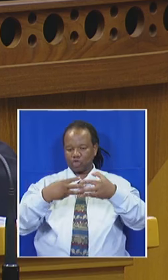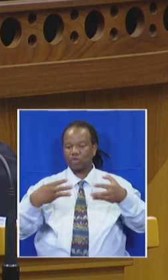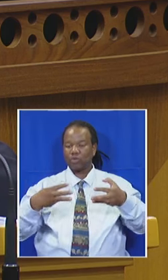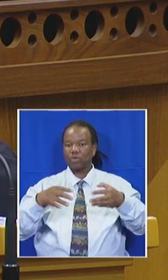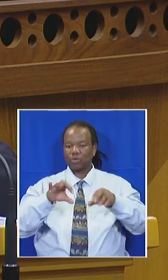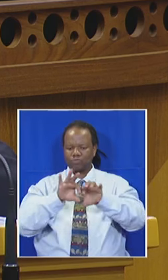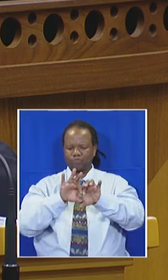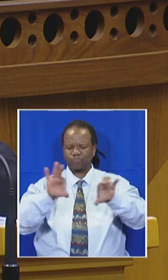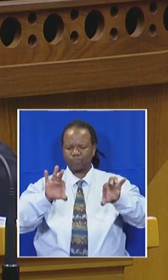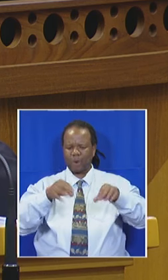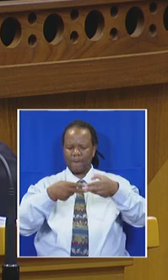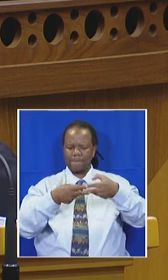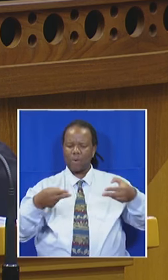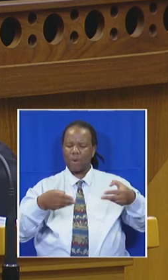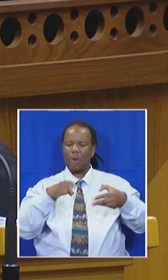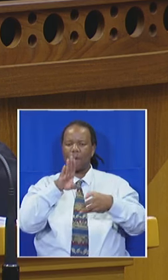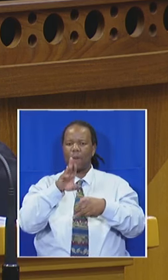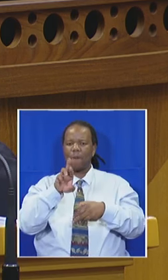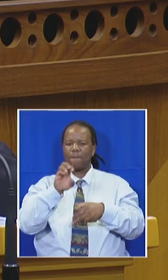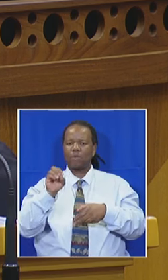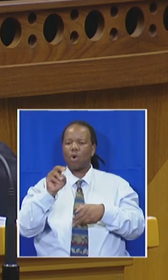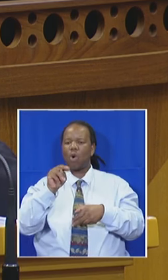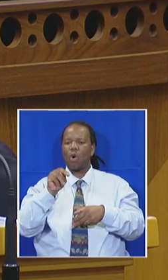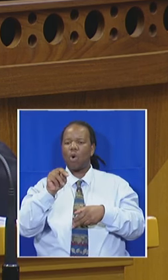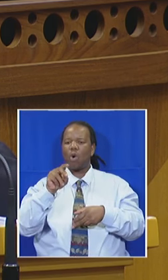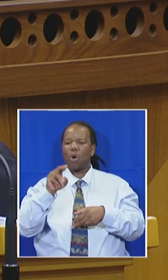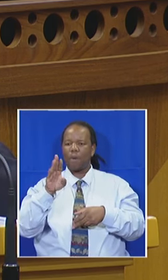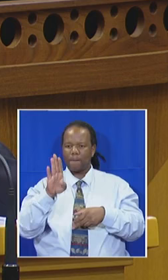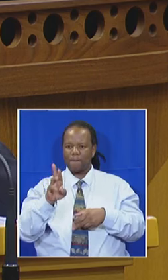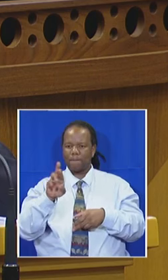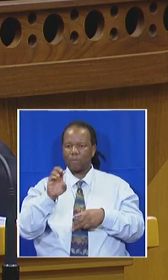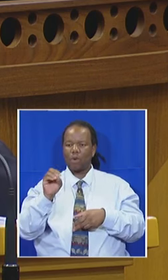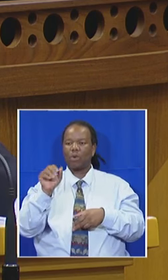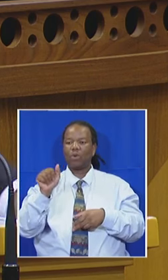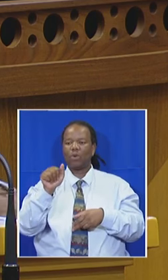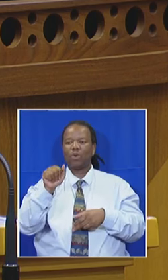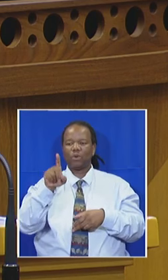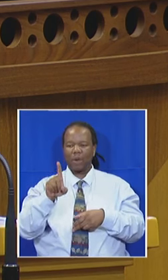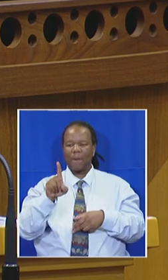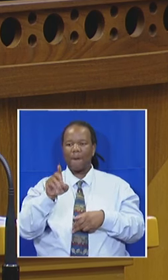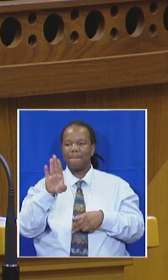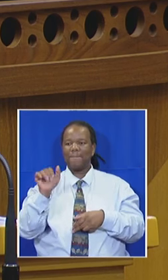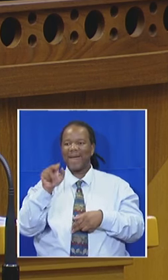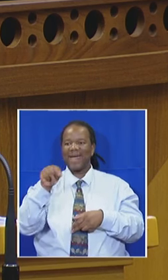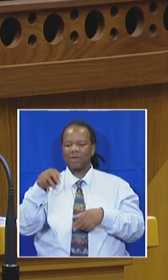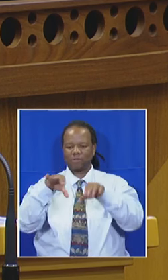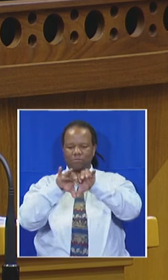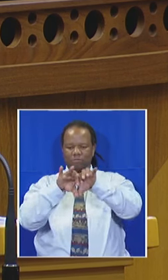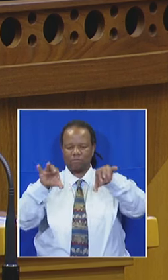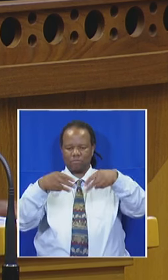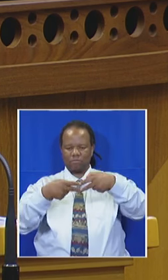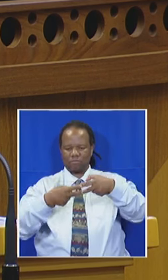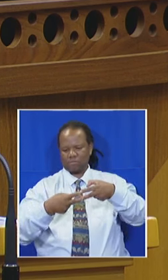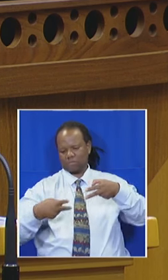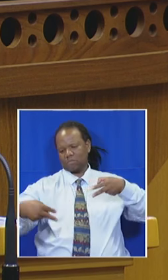cost of data remain apex priority. This is a